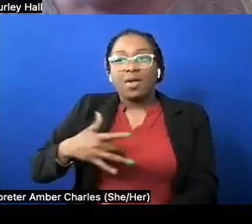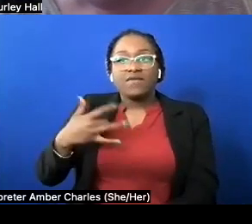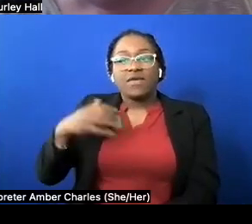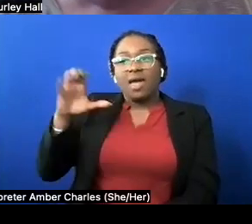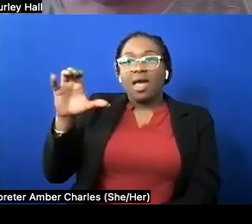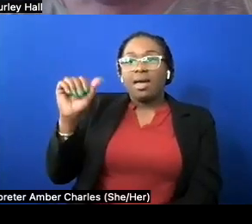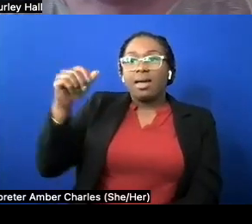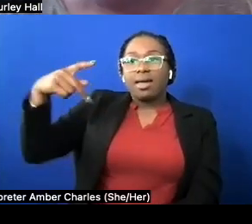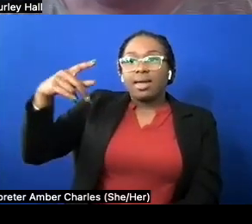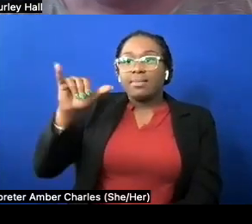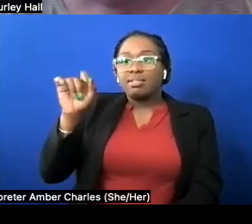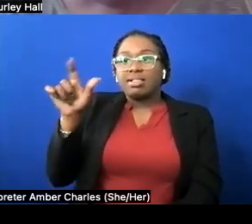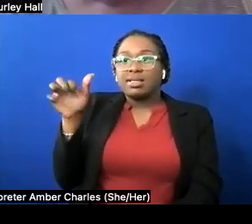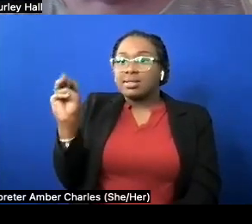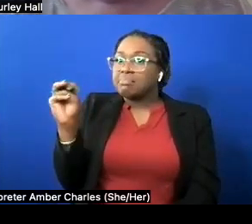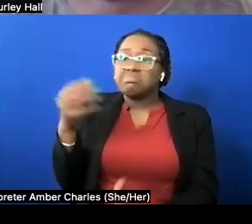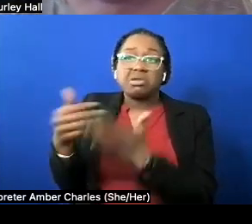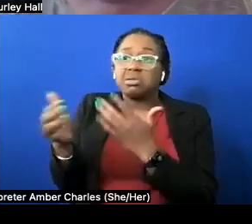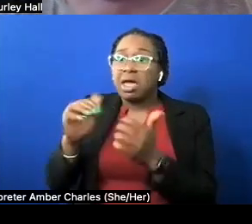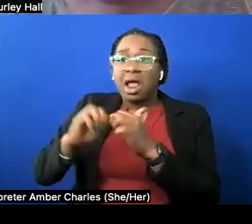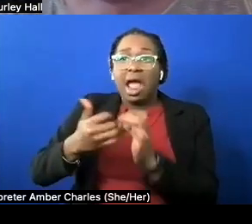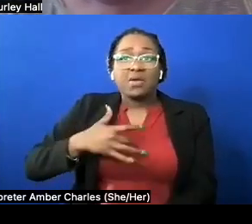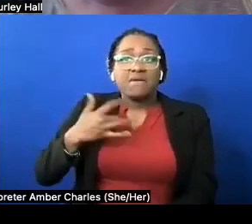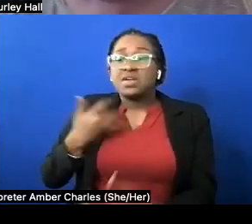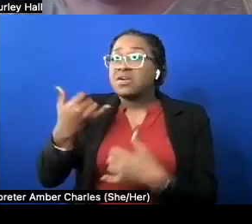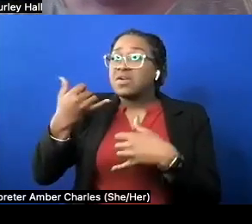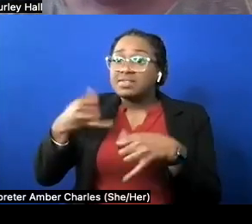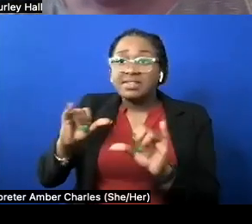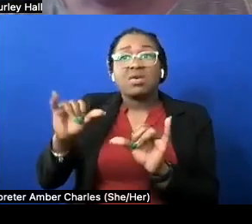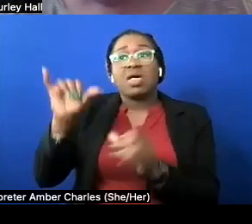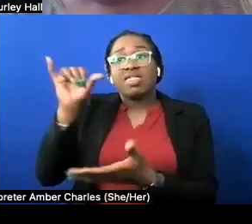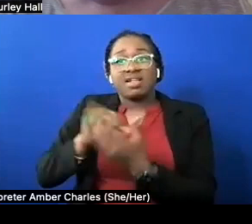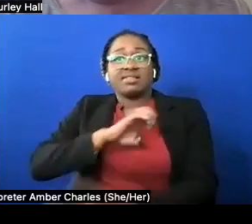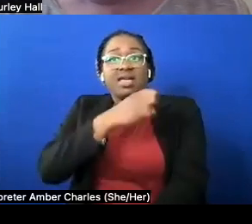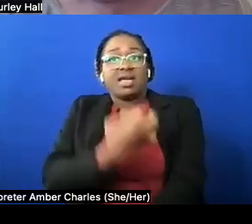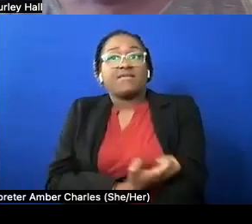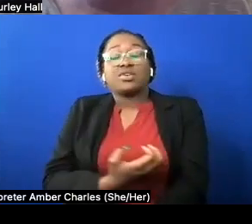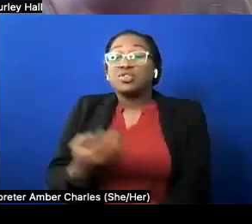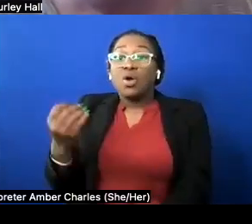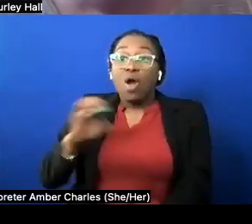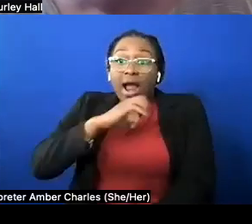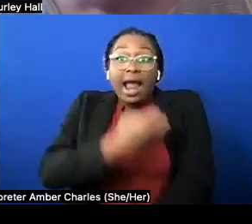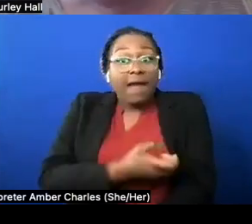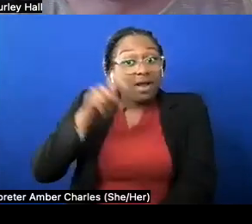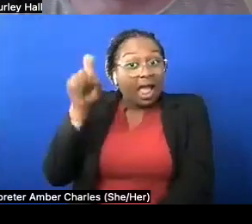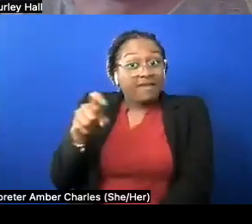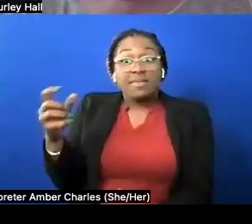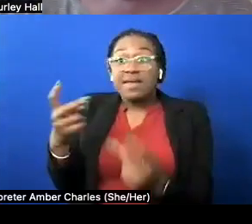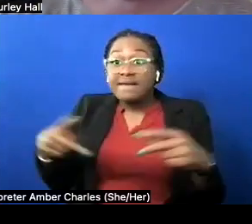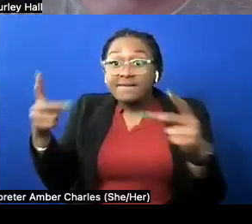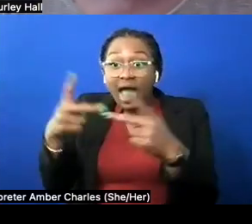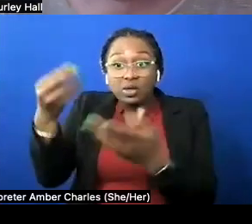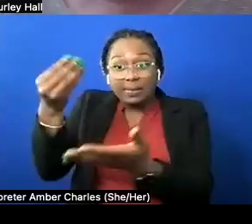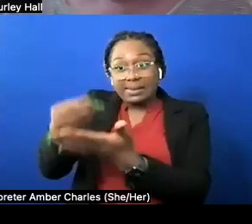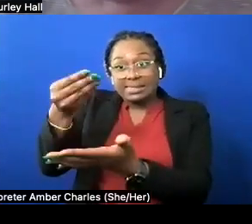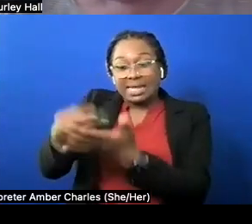now. And therefore, our efforts have to be valued monetarily as well